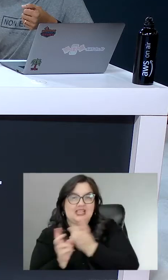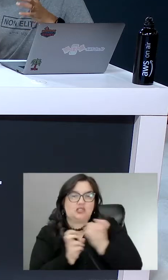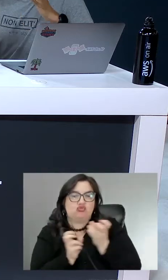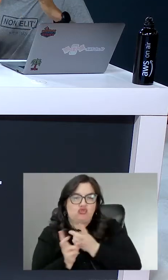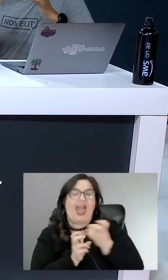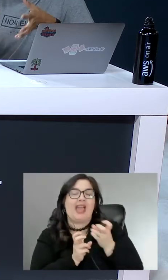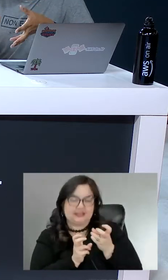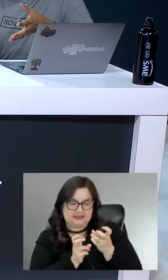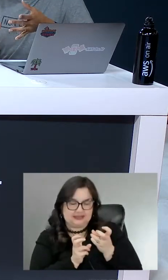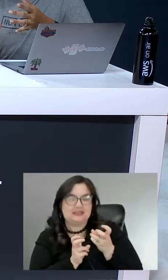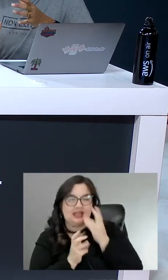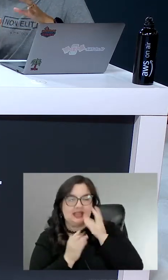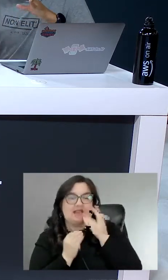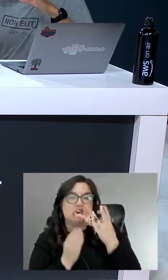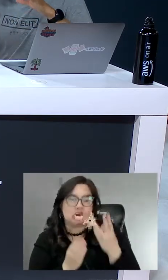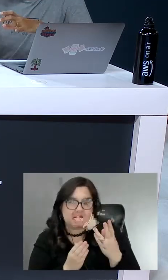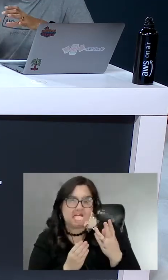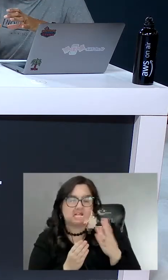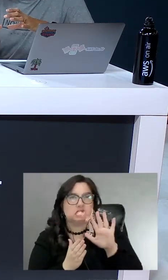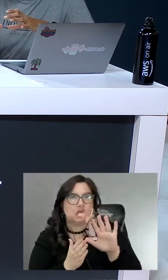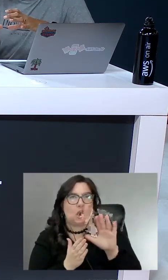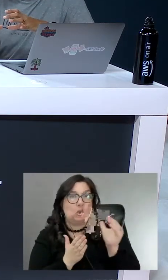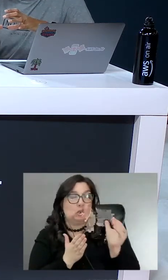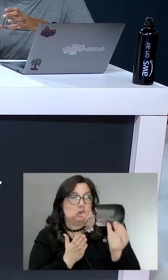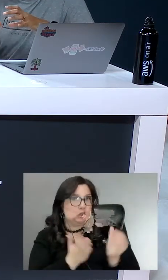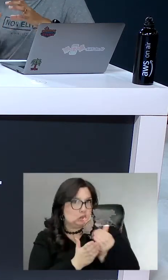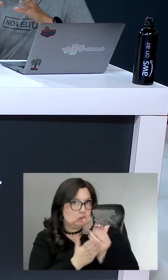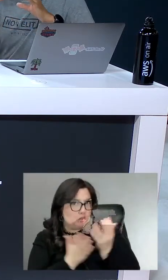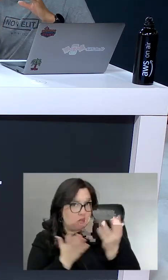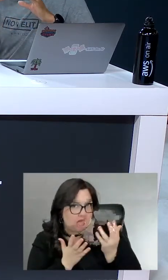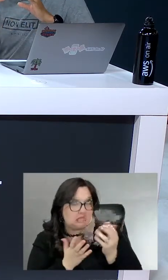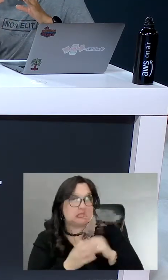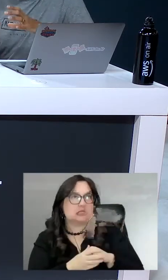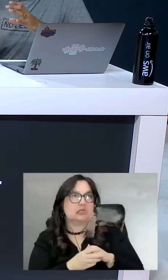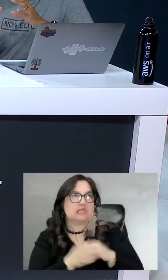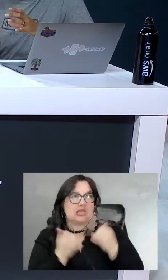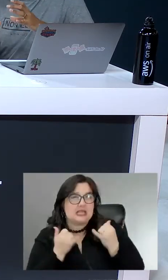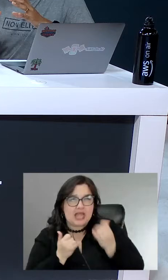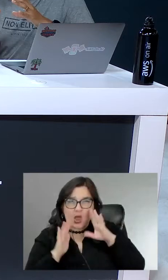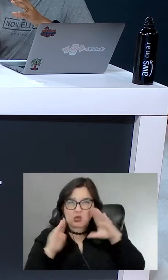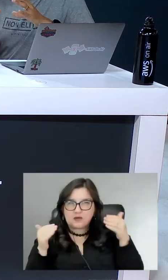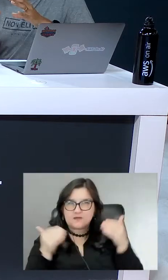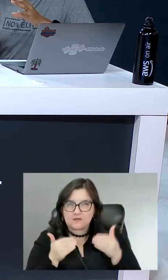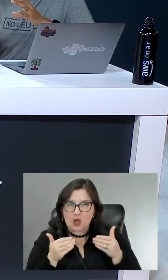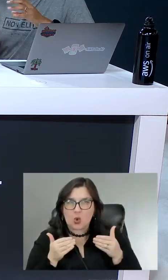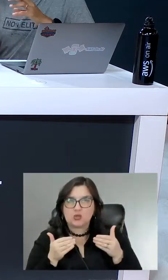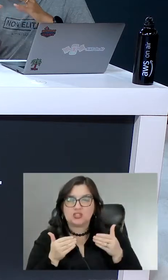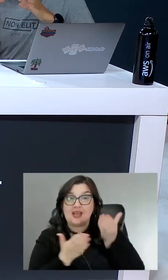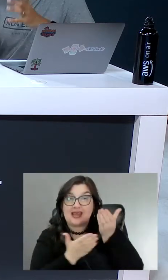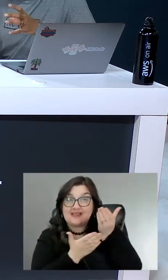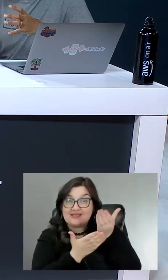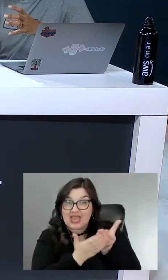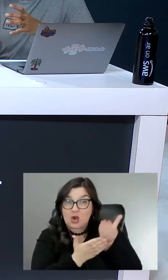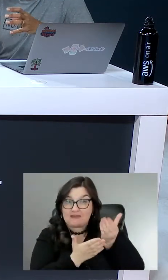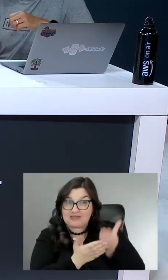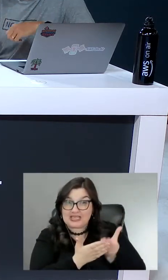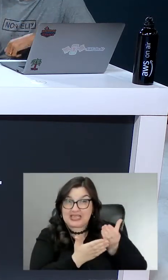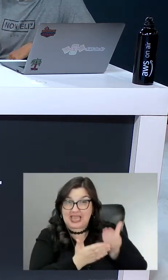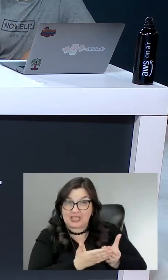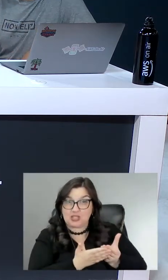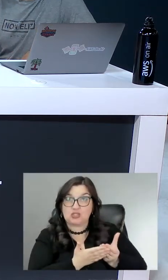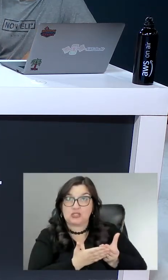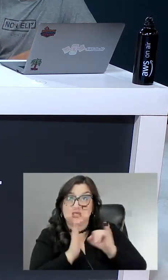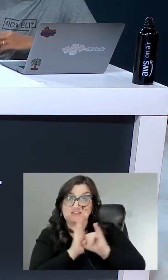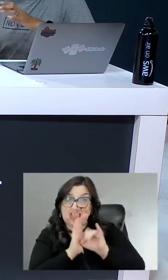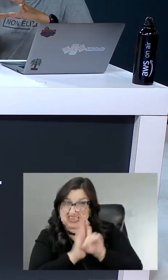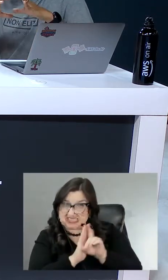So what's new is that focusing on verification of IDs. Is Correct.